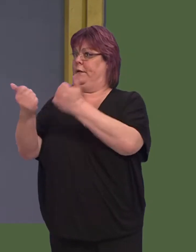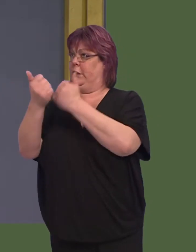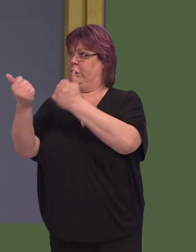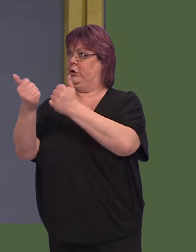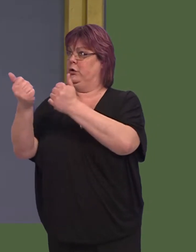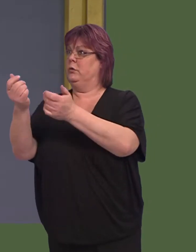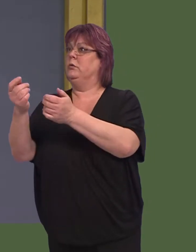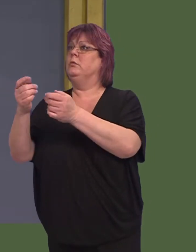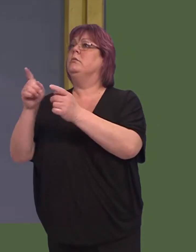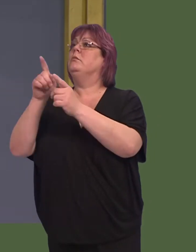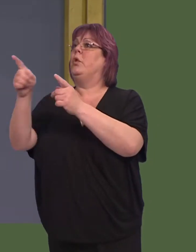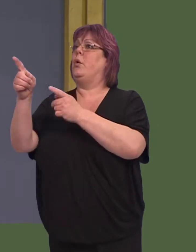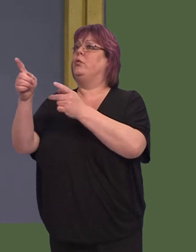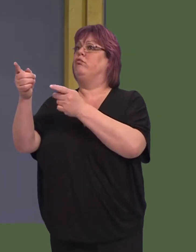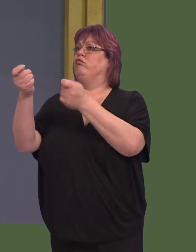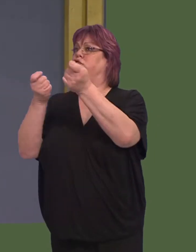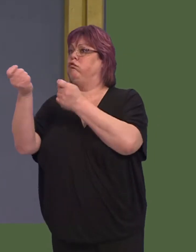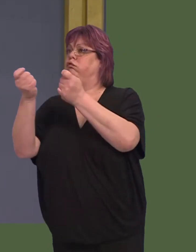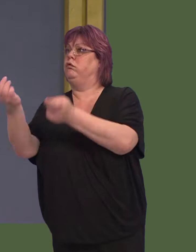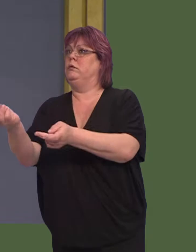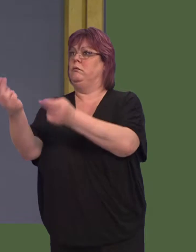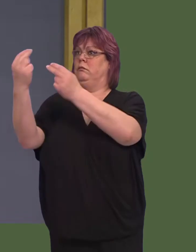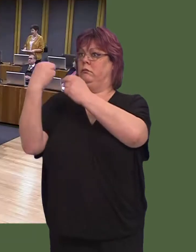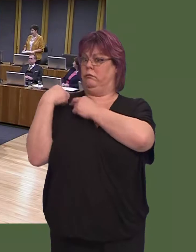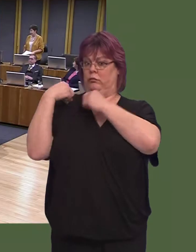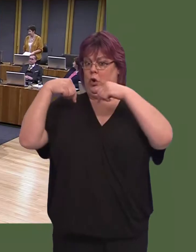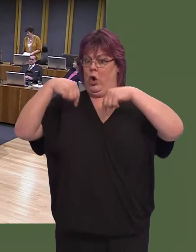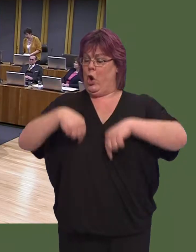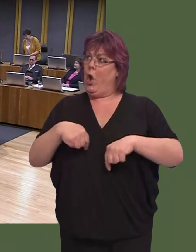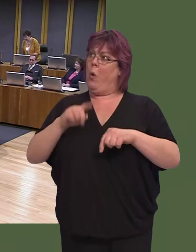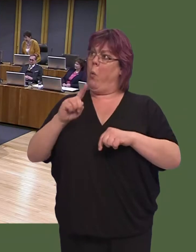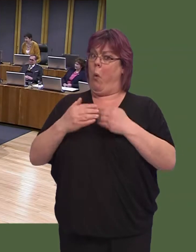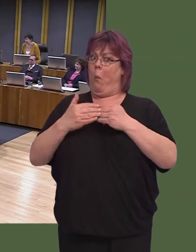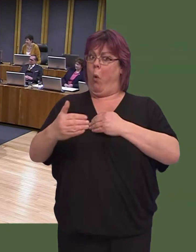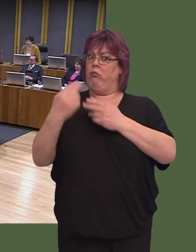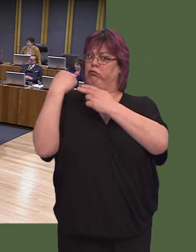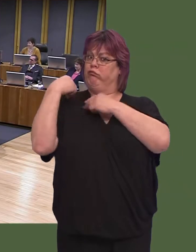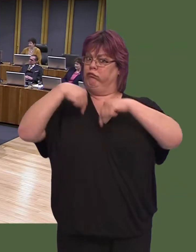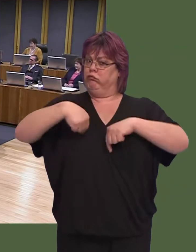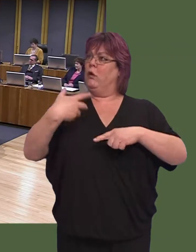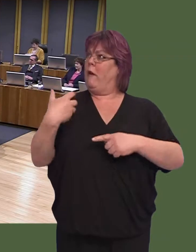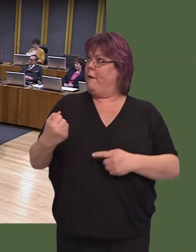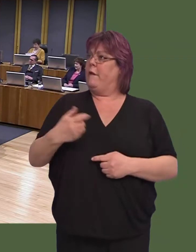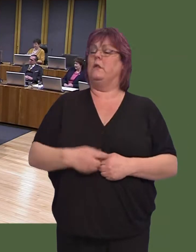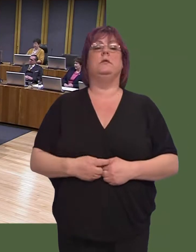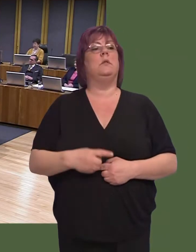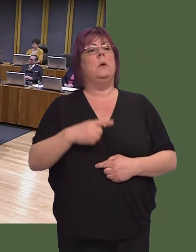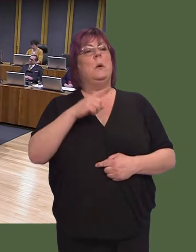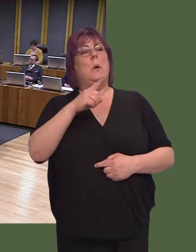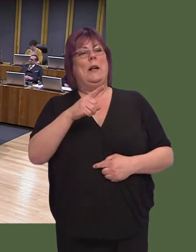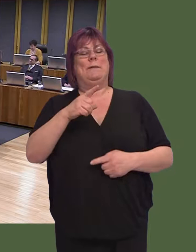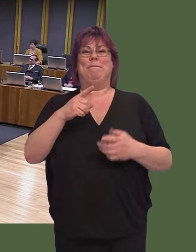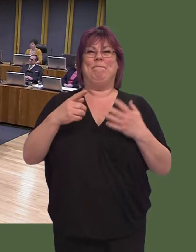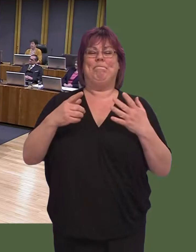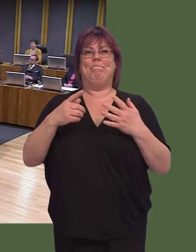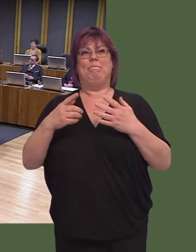be transferred back from Brussels following Brexit? Well, I mean, the UK government language on further devolution on new powers